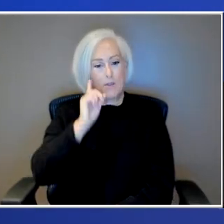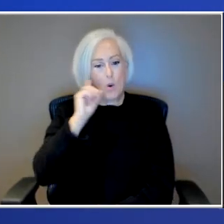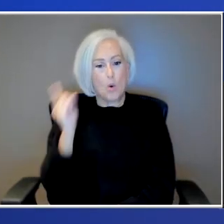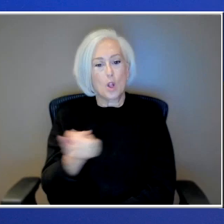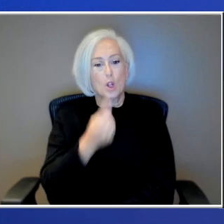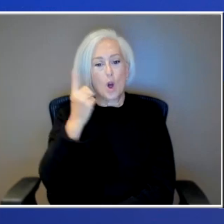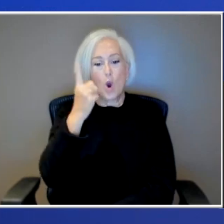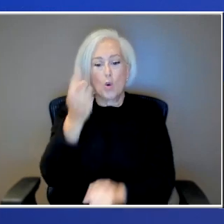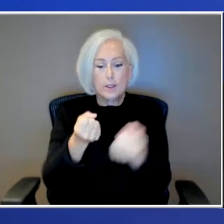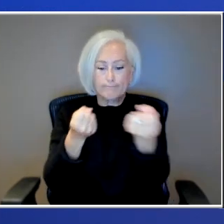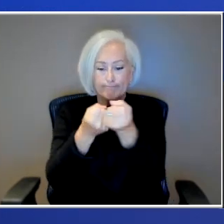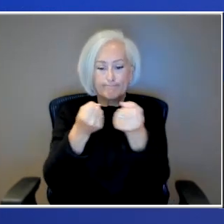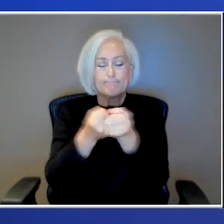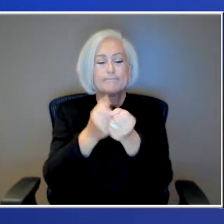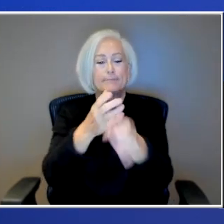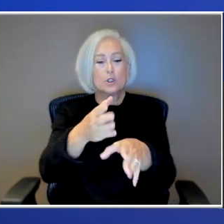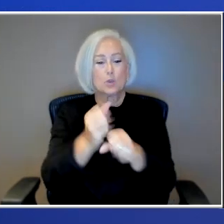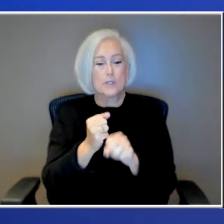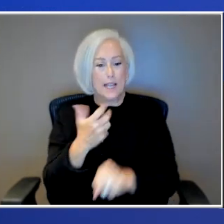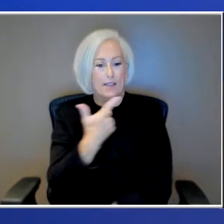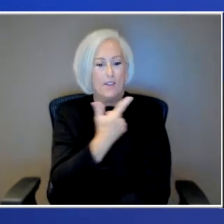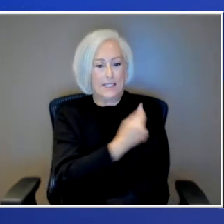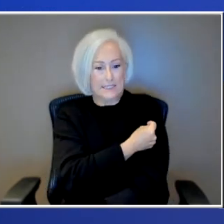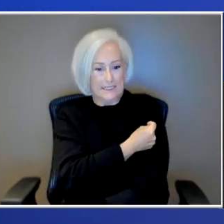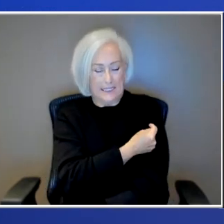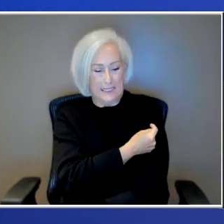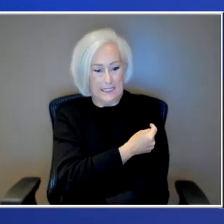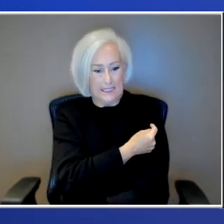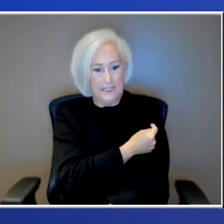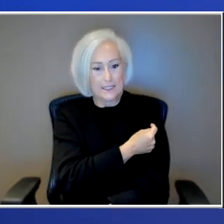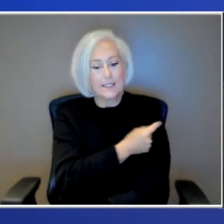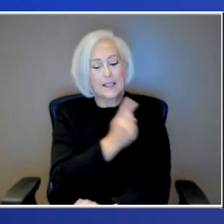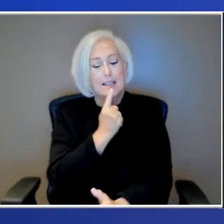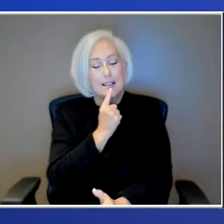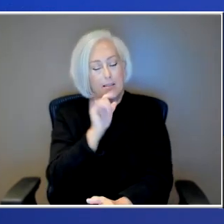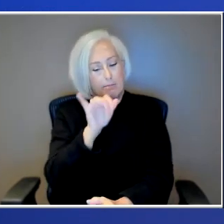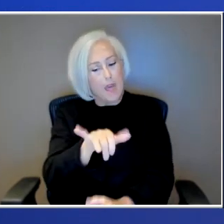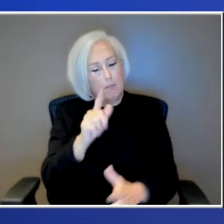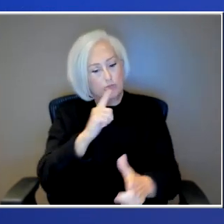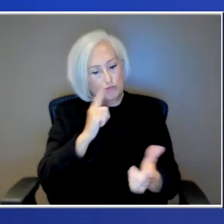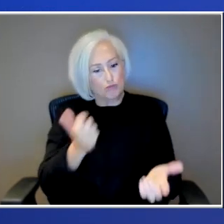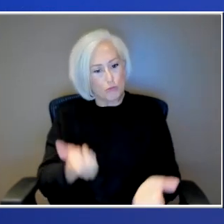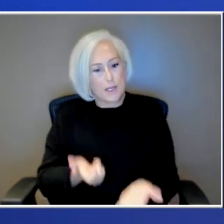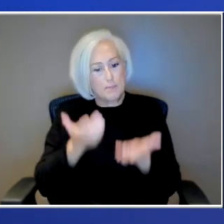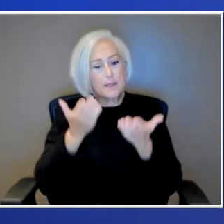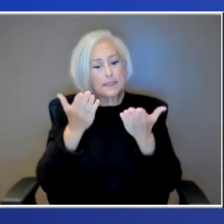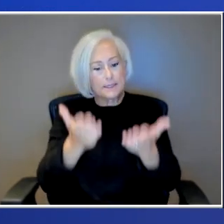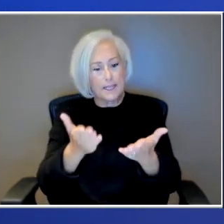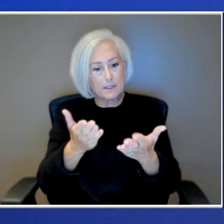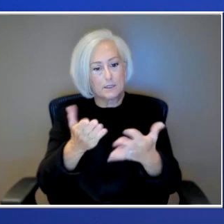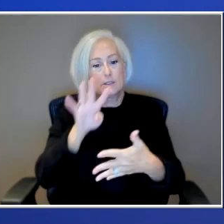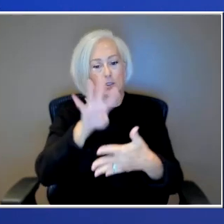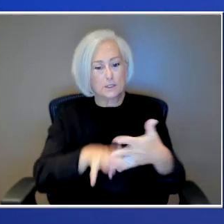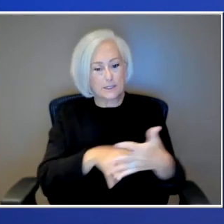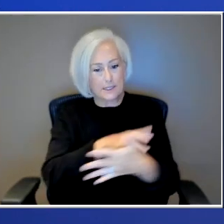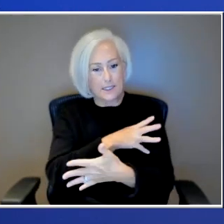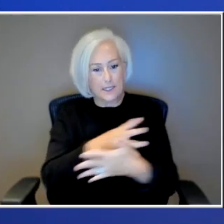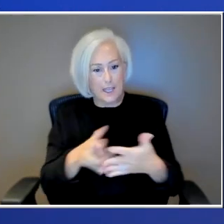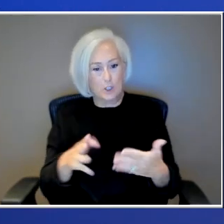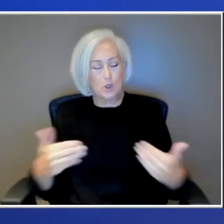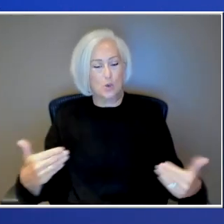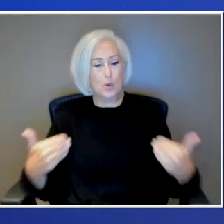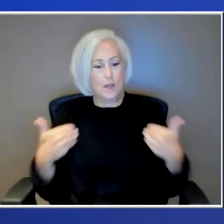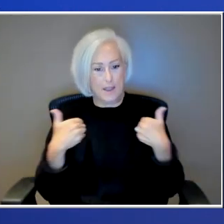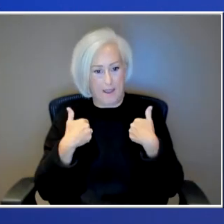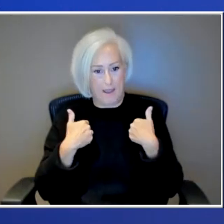getting a vaccine. Getting a vaccine as the recommended, in the recommended schedule that we have our